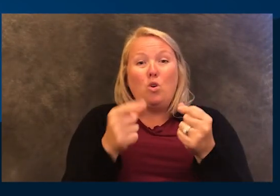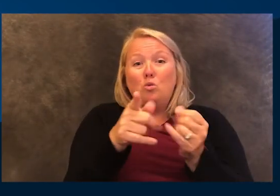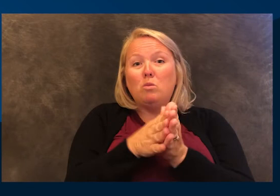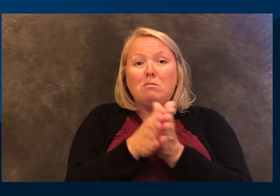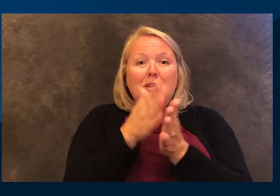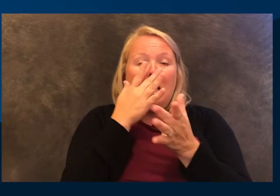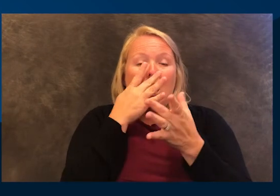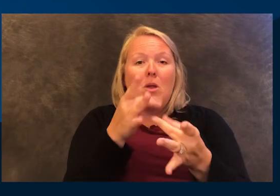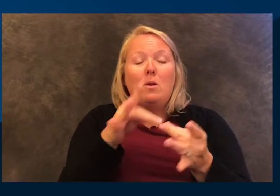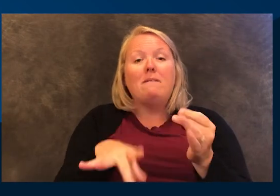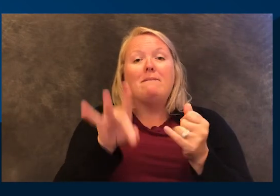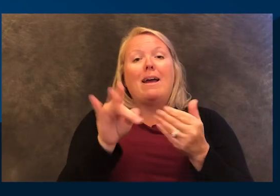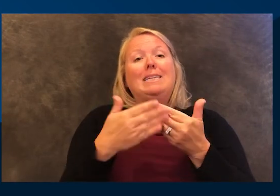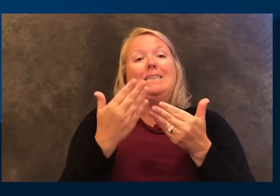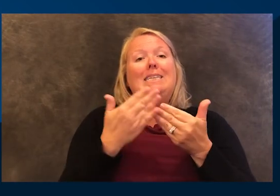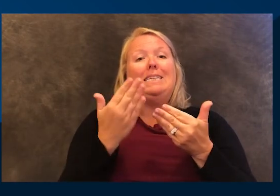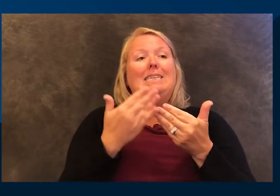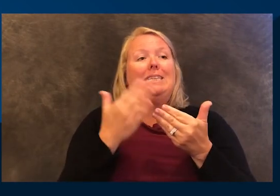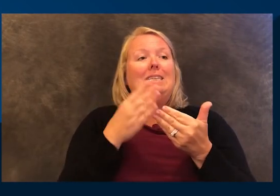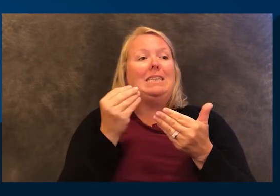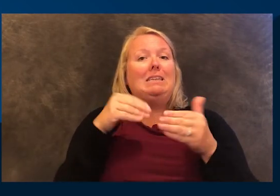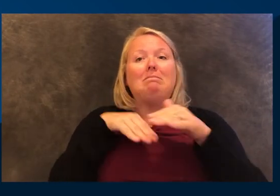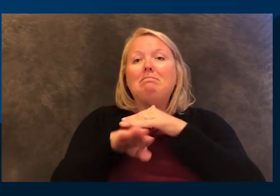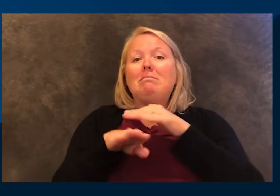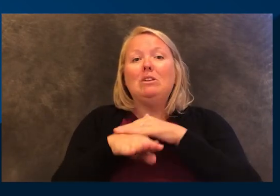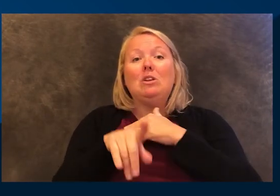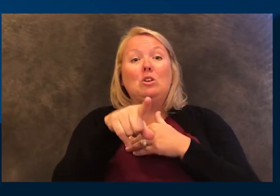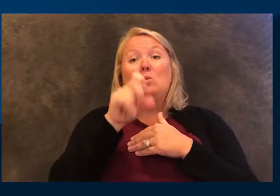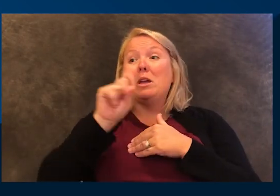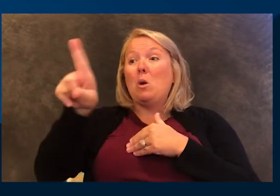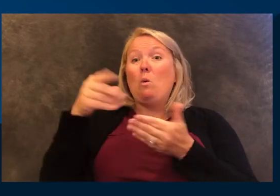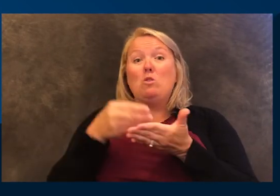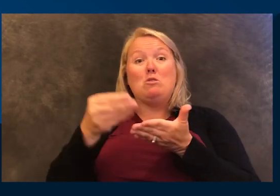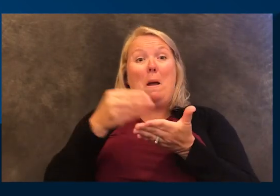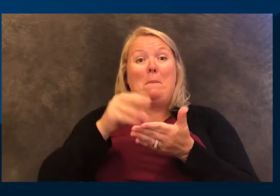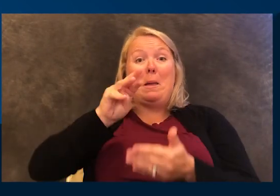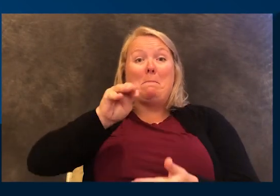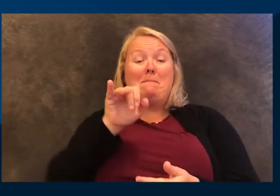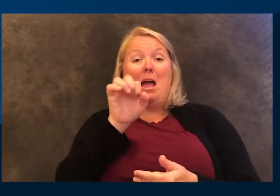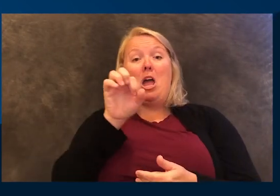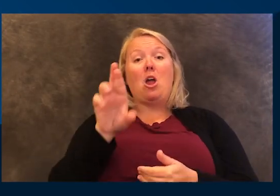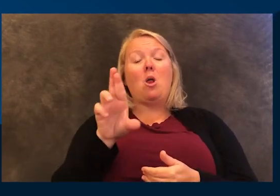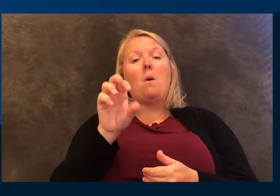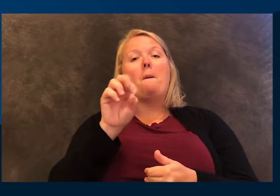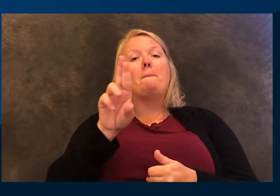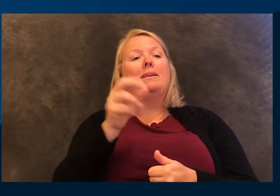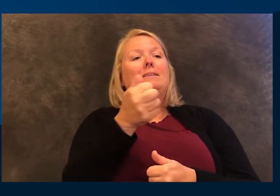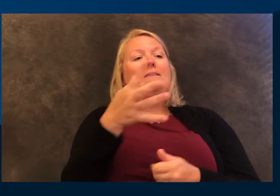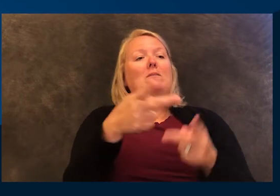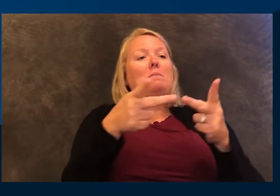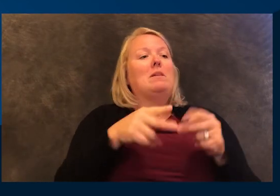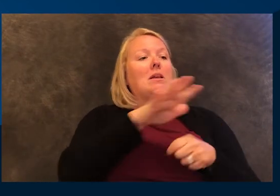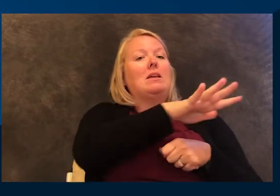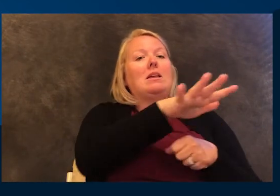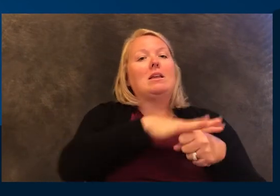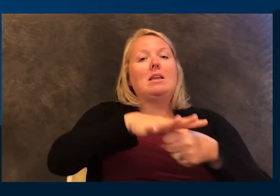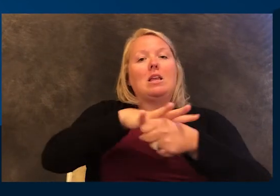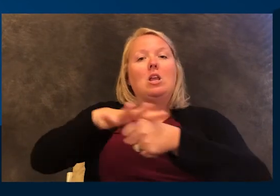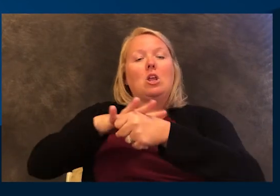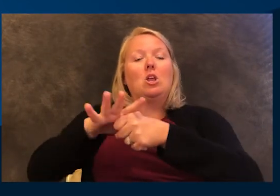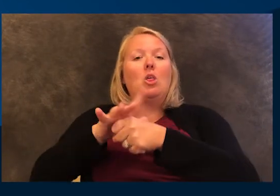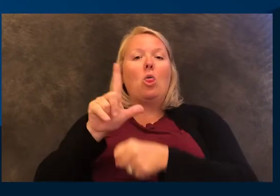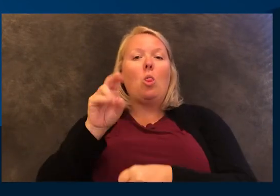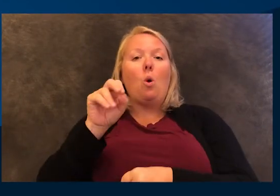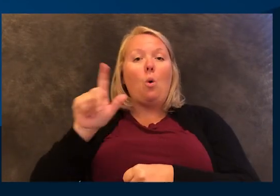want something really easy and convenient, you could probably find it while you're shopping at Meijer, but several areas are now providing it